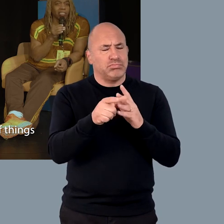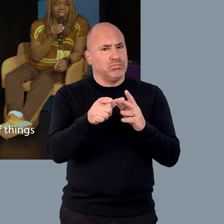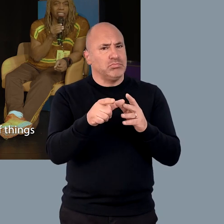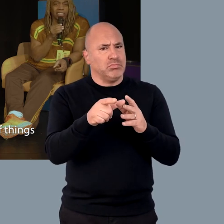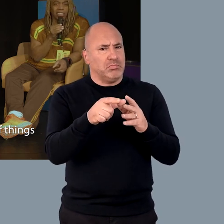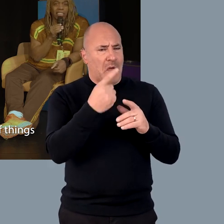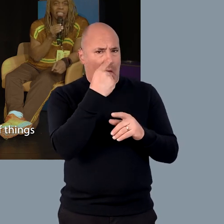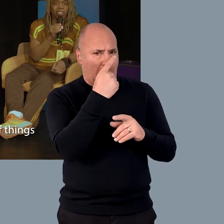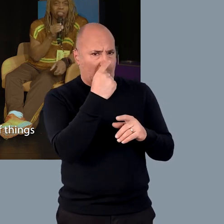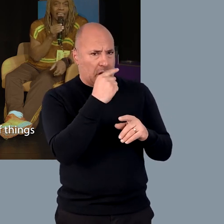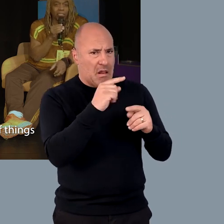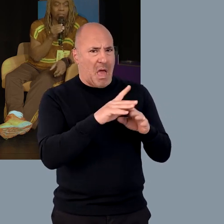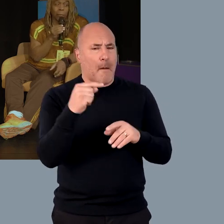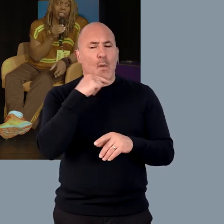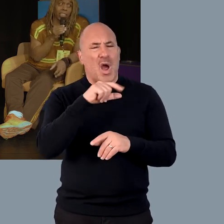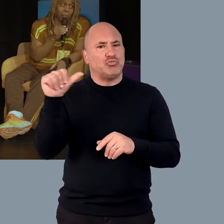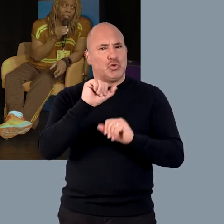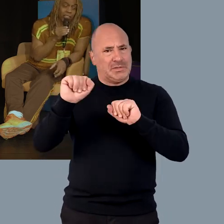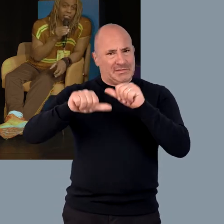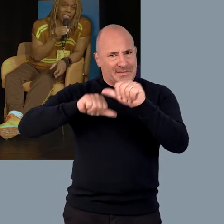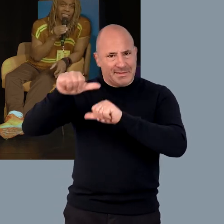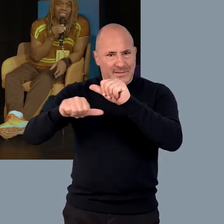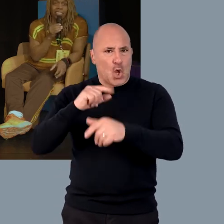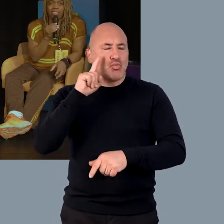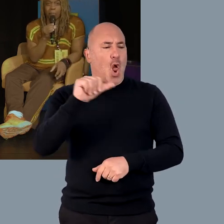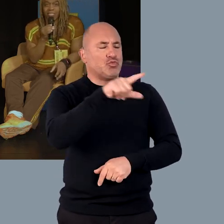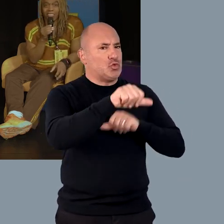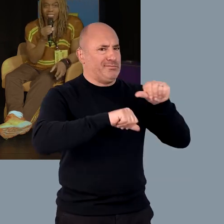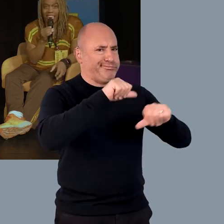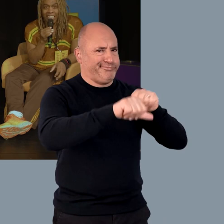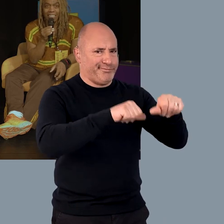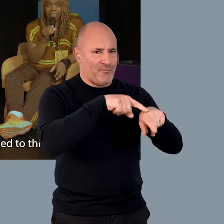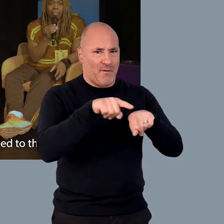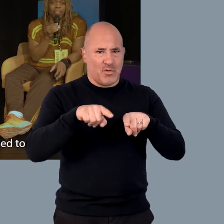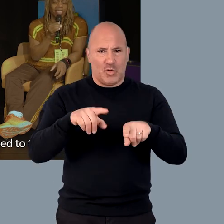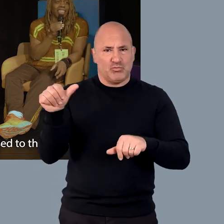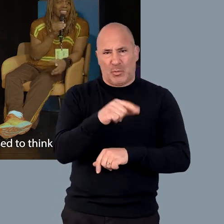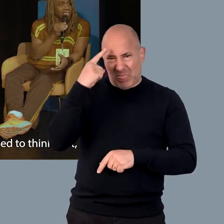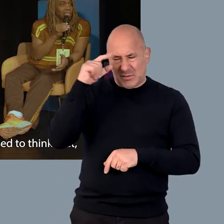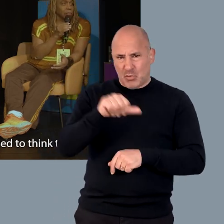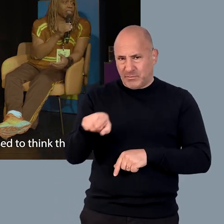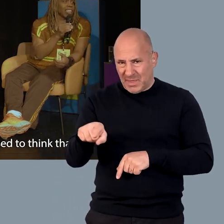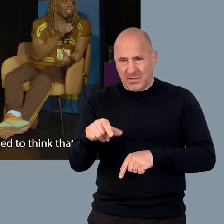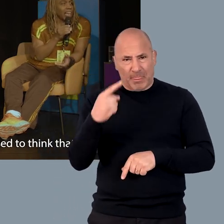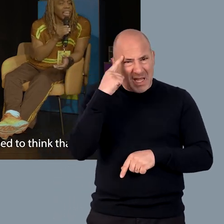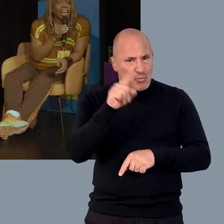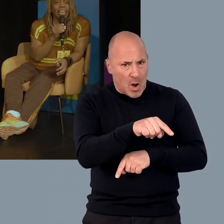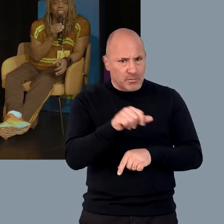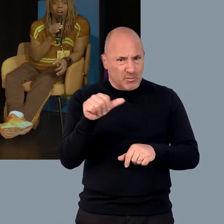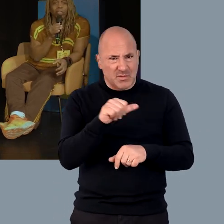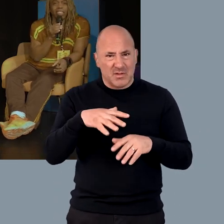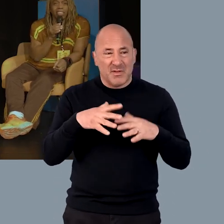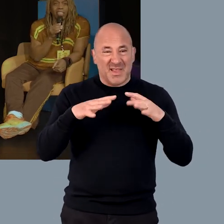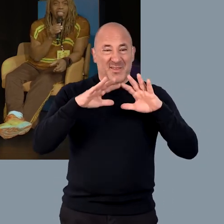whole kind of series of things that you're allowed to, boys are supposed to do this, and girls are supposed to do that, and they're supposed to think this, and they're supposed to think that.